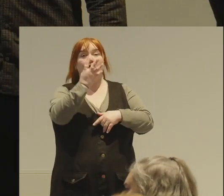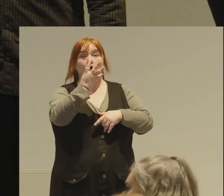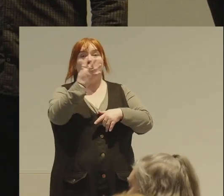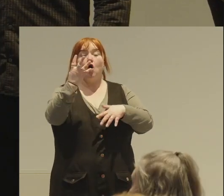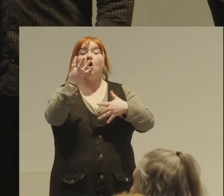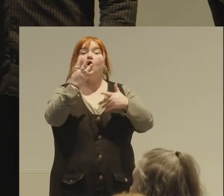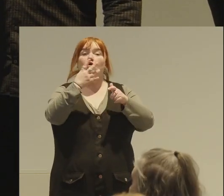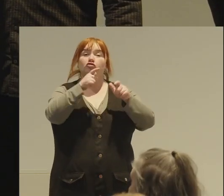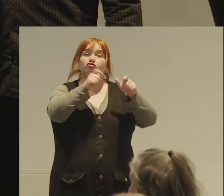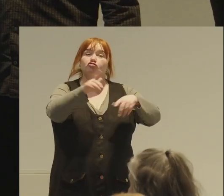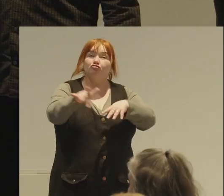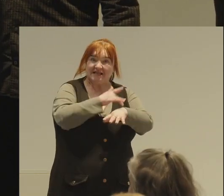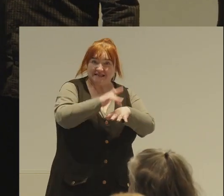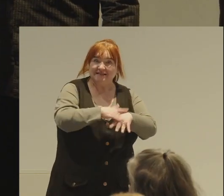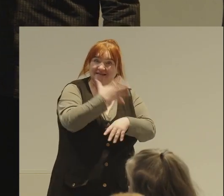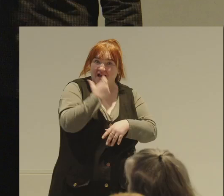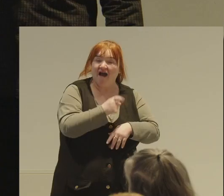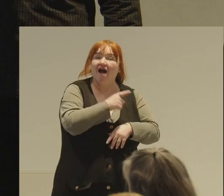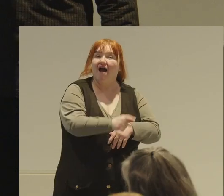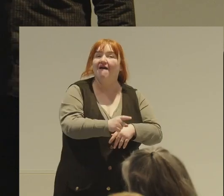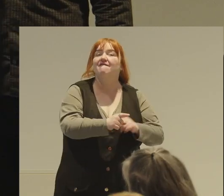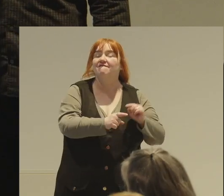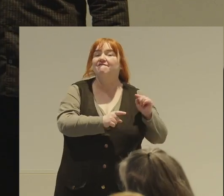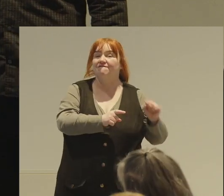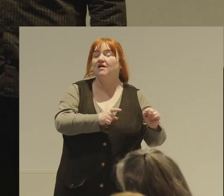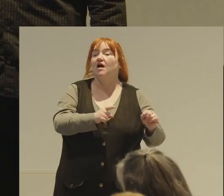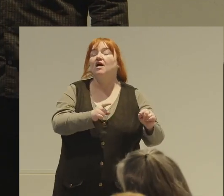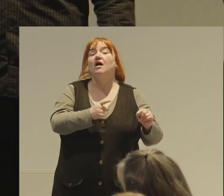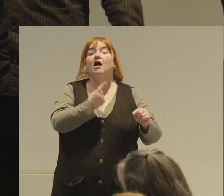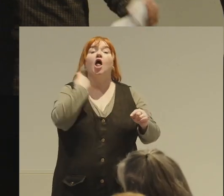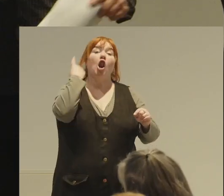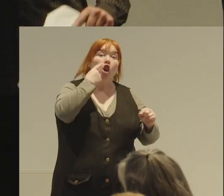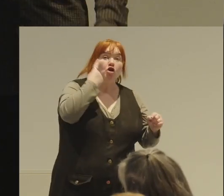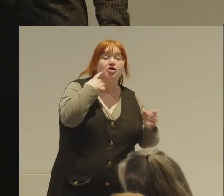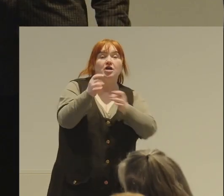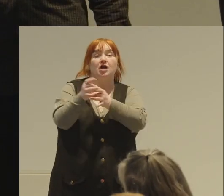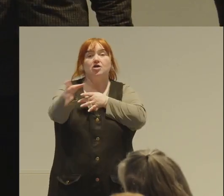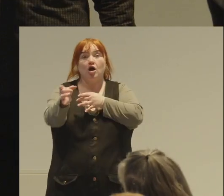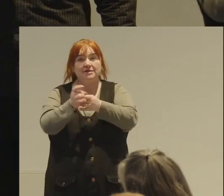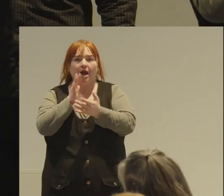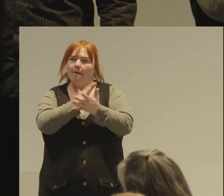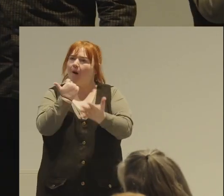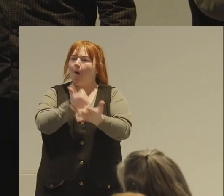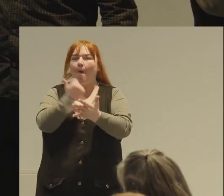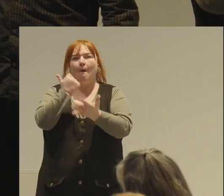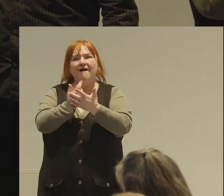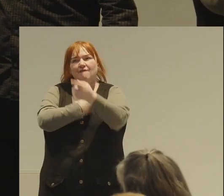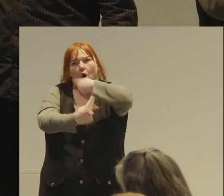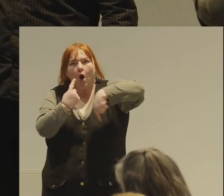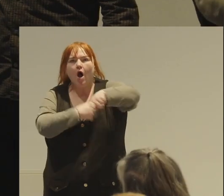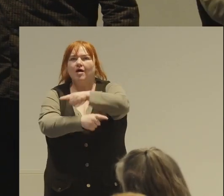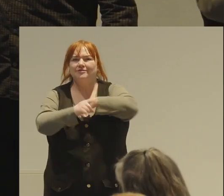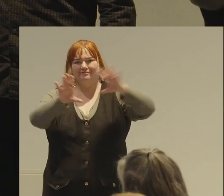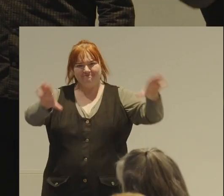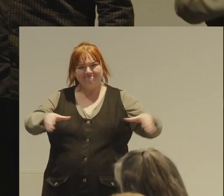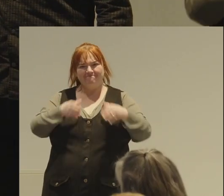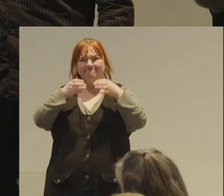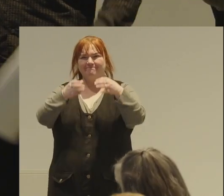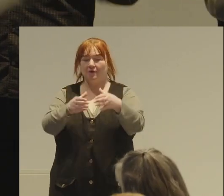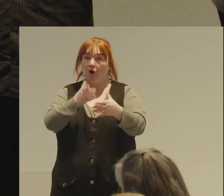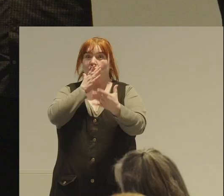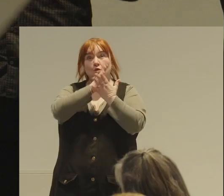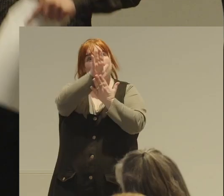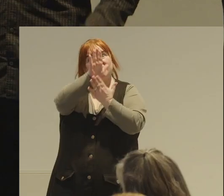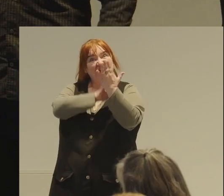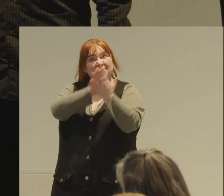strands, both strands had 2 residencies, each in London and Nottingham, and it was really great for all of us to come together and kind of be in person and see